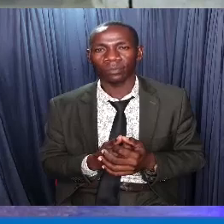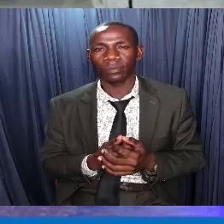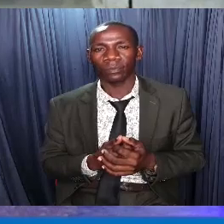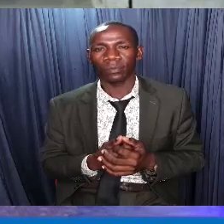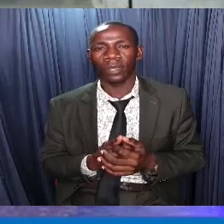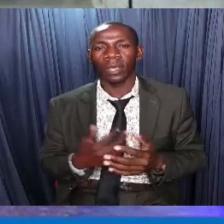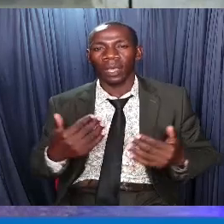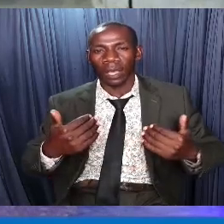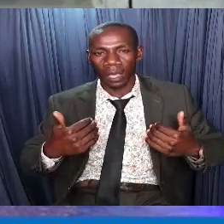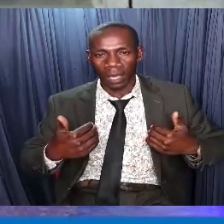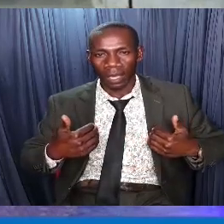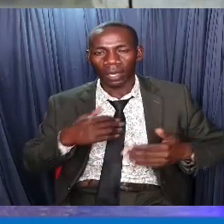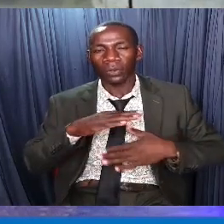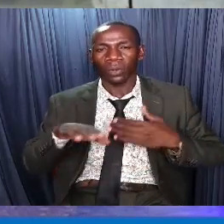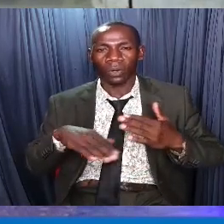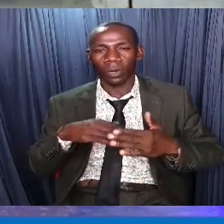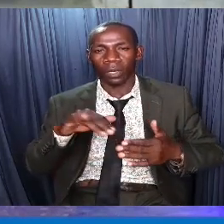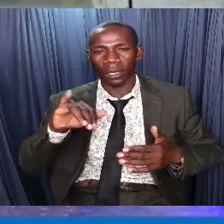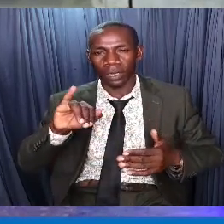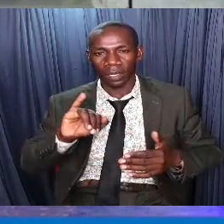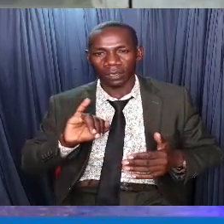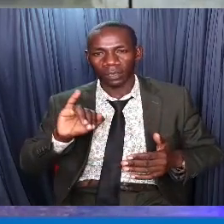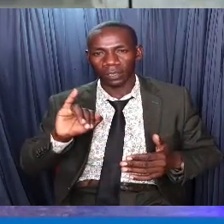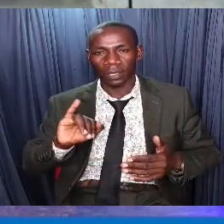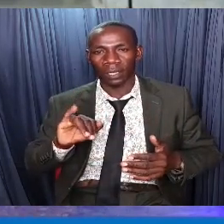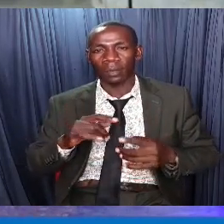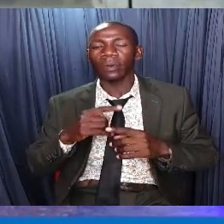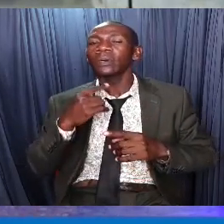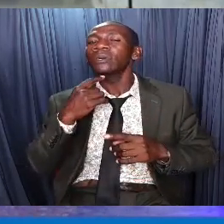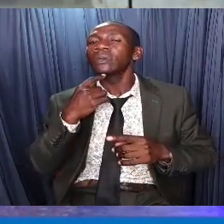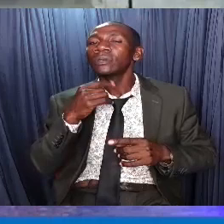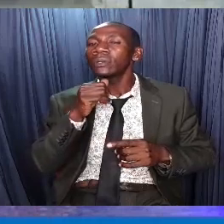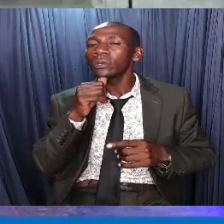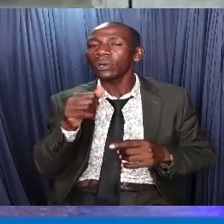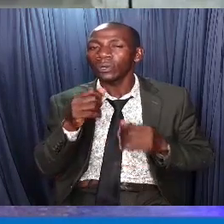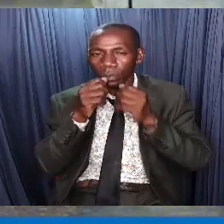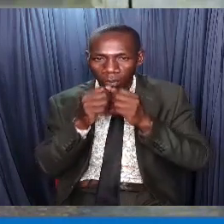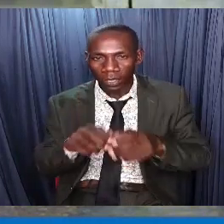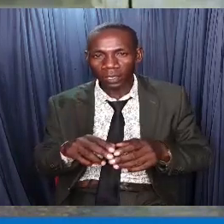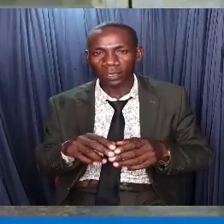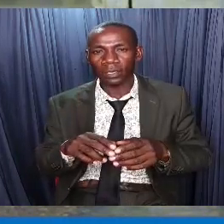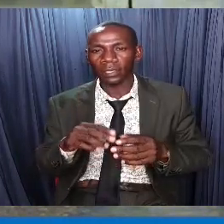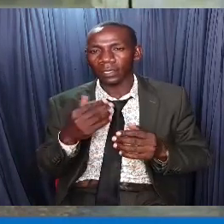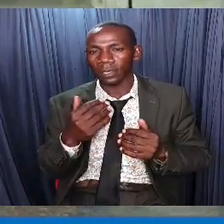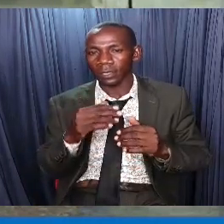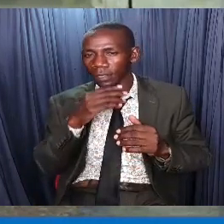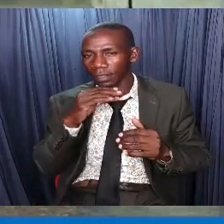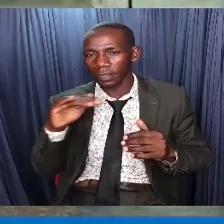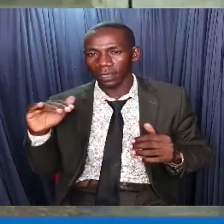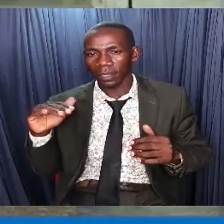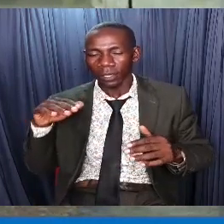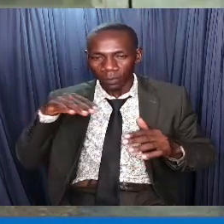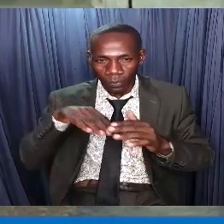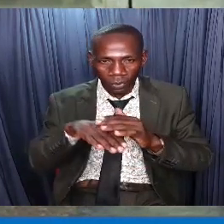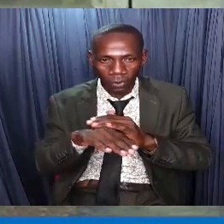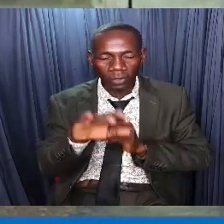Ana vyote Isaka. Isaac had everything. Lakini hakubariki tayari mwanawe. He didn't just bless the son. Aende porini kwa miba